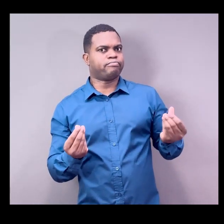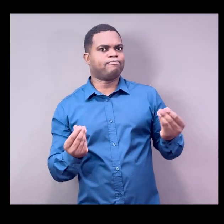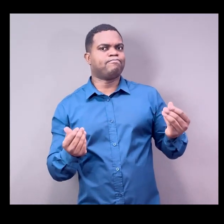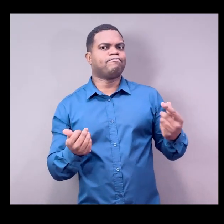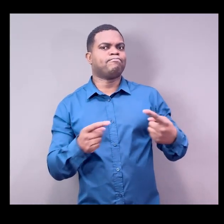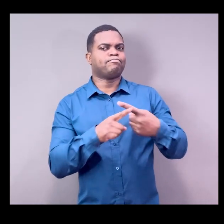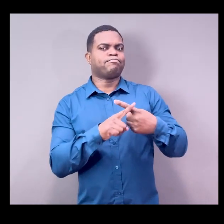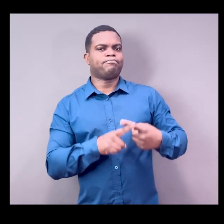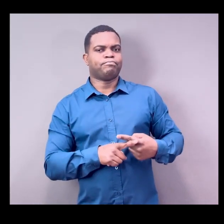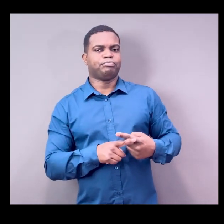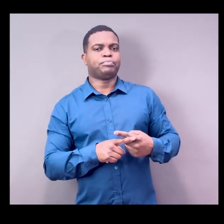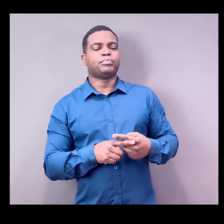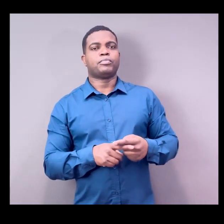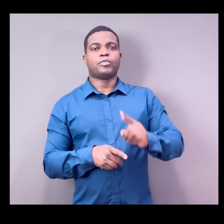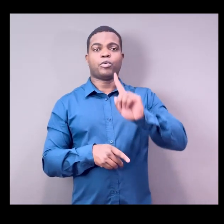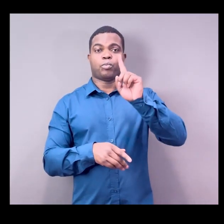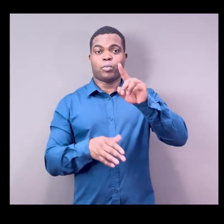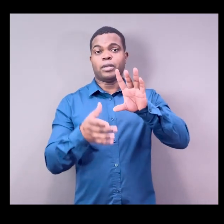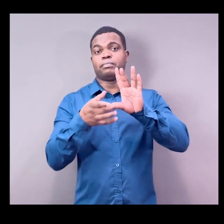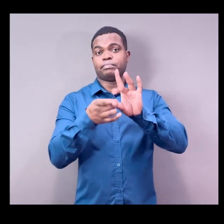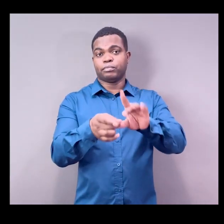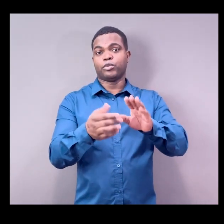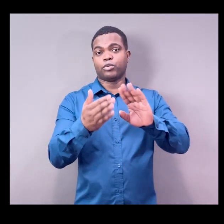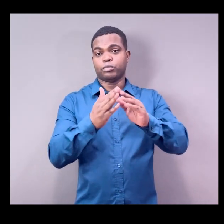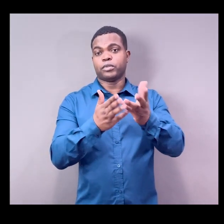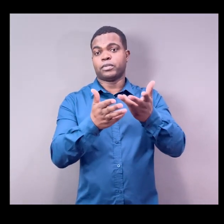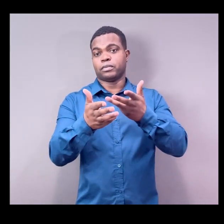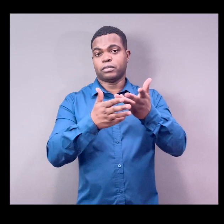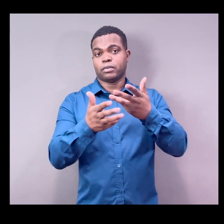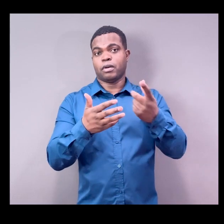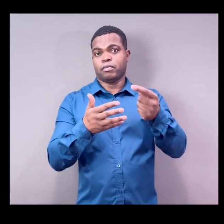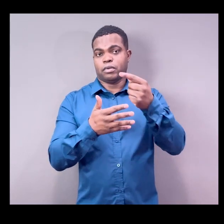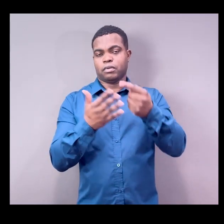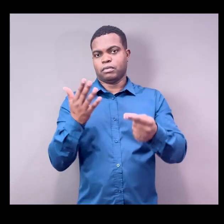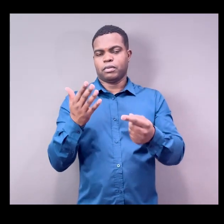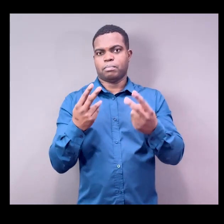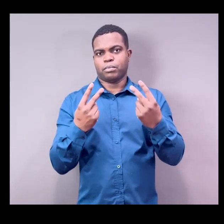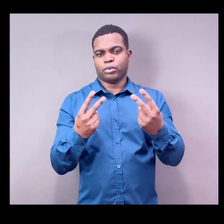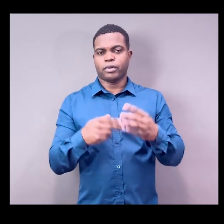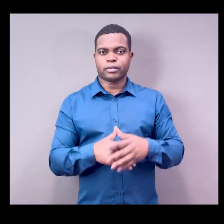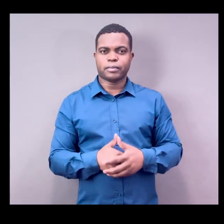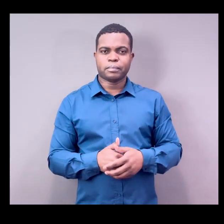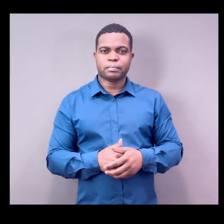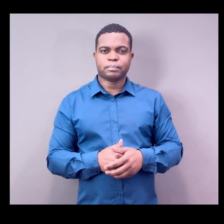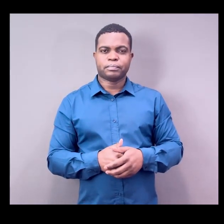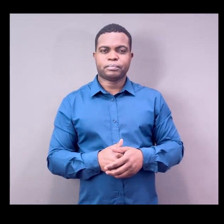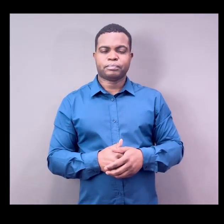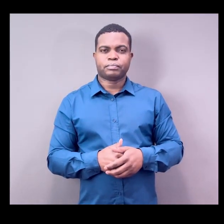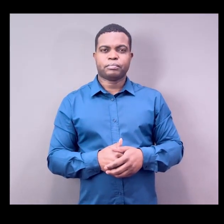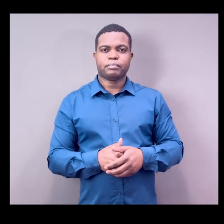because they are key aspects of community engagement.